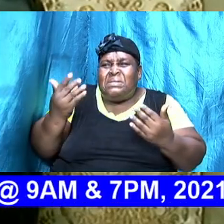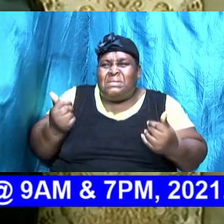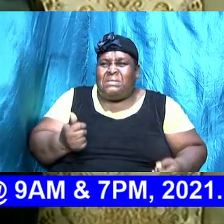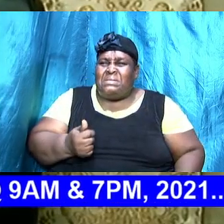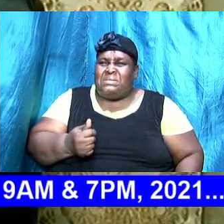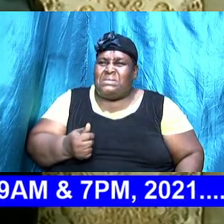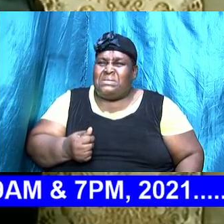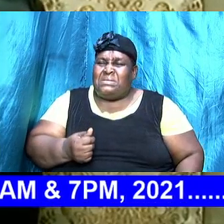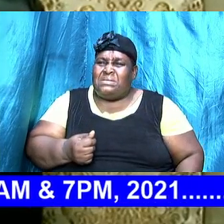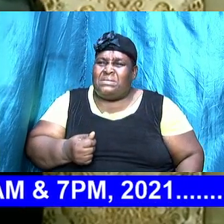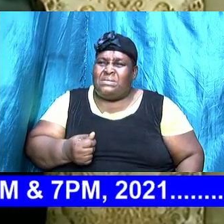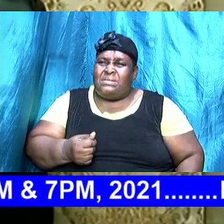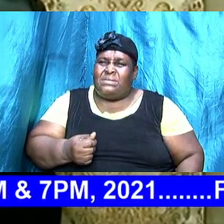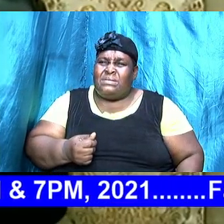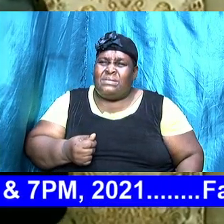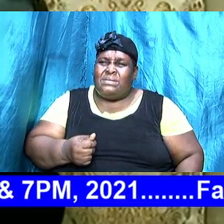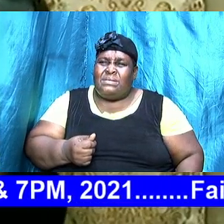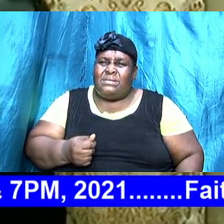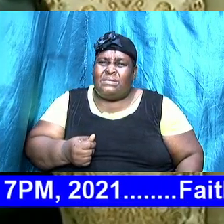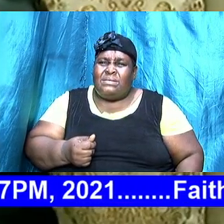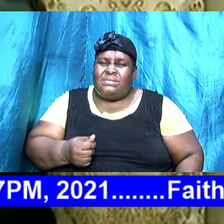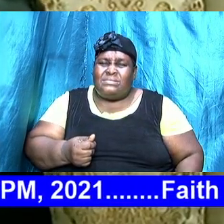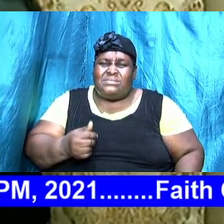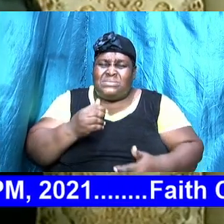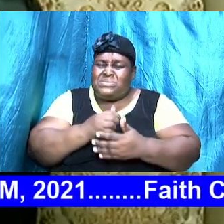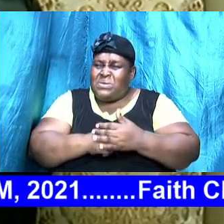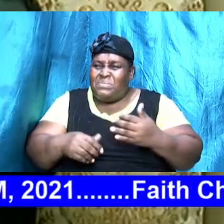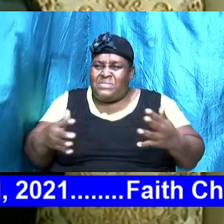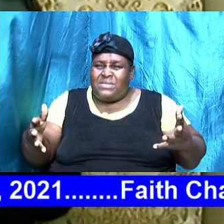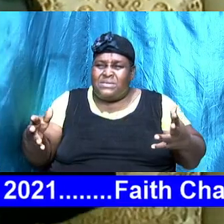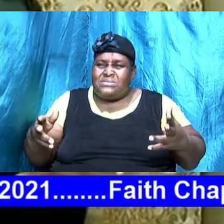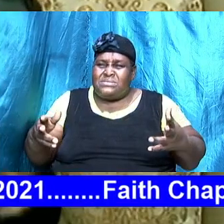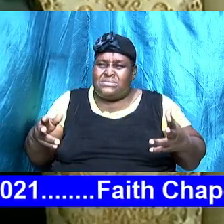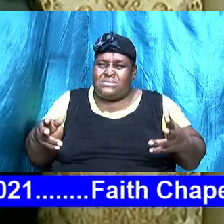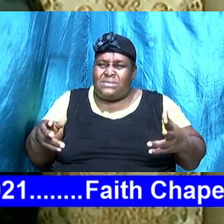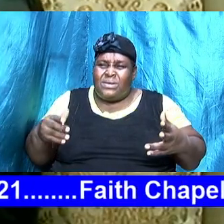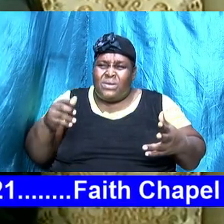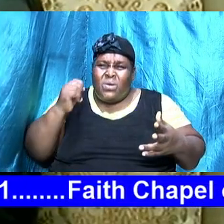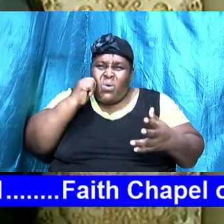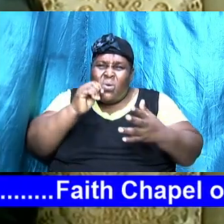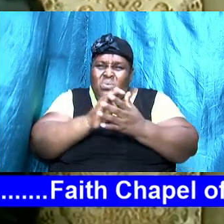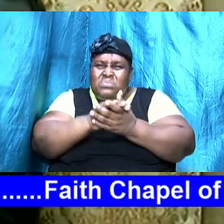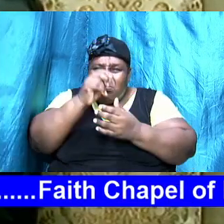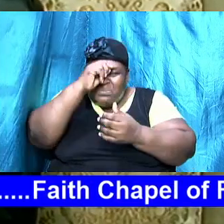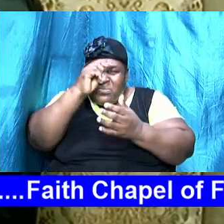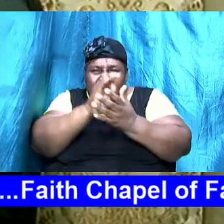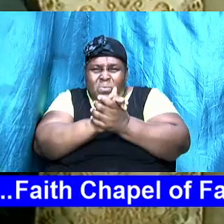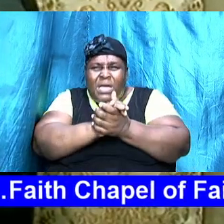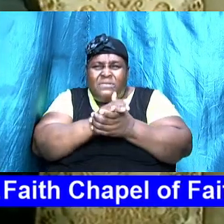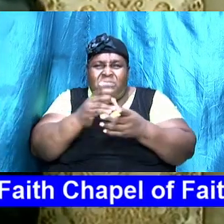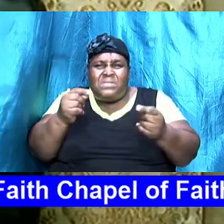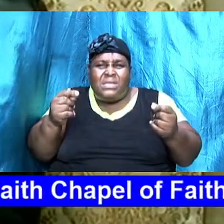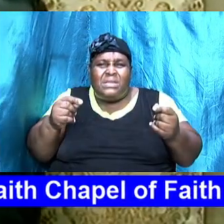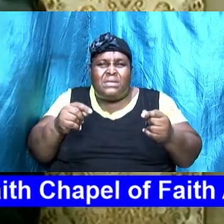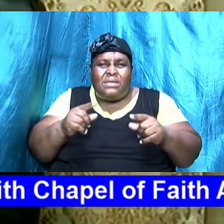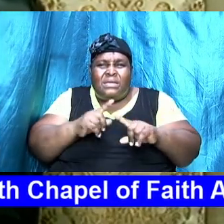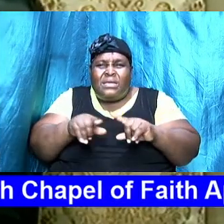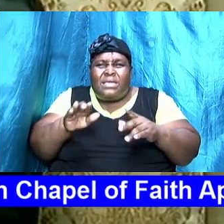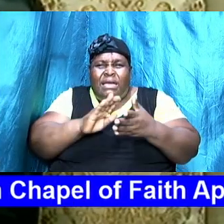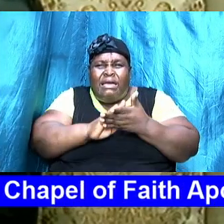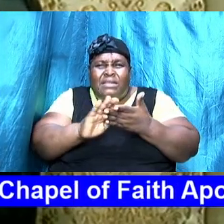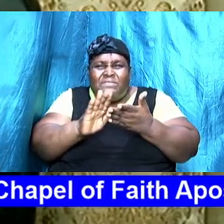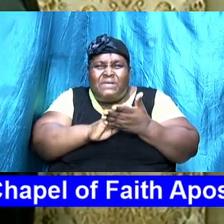and then some things that she equally did, he said that he cannot forgive her. And the very same thing happened